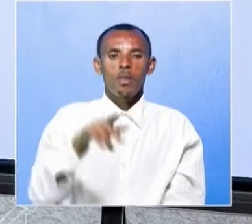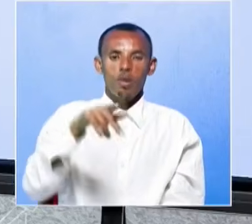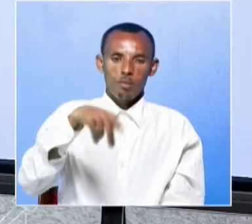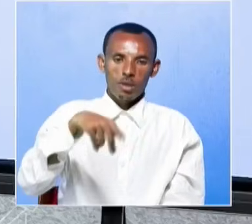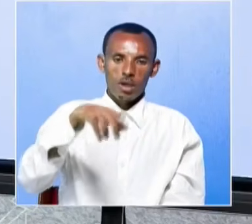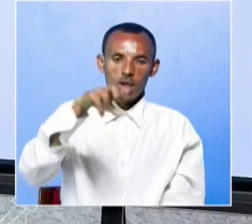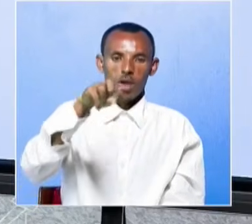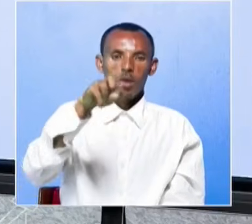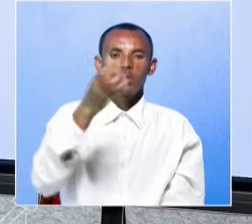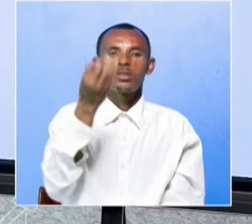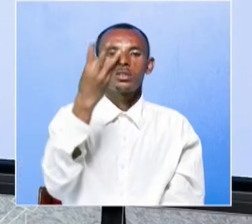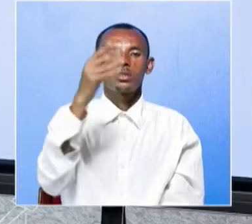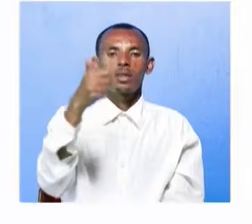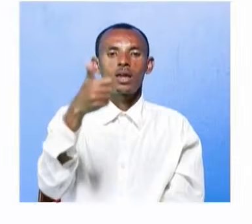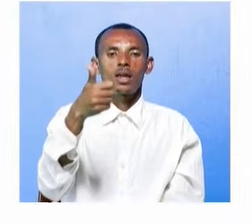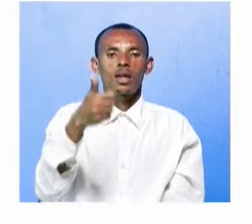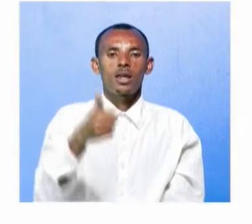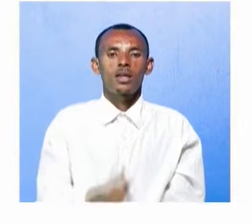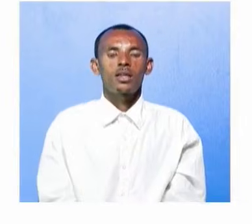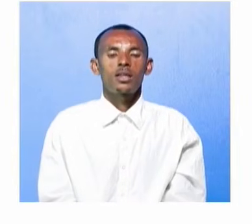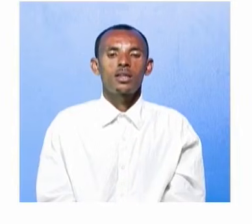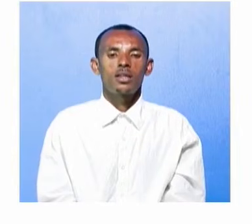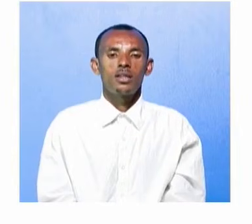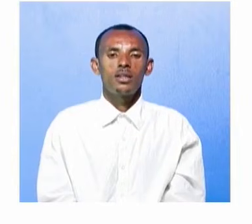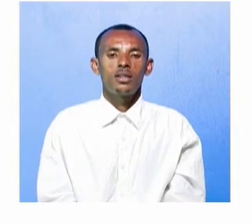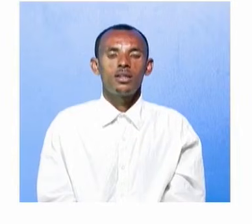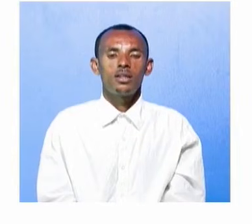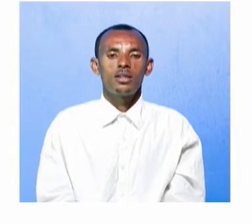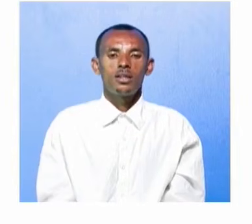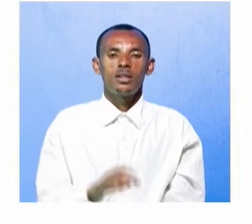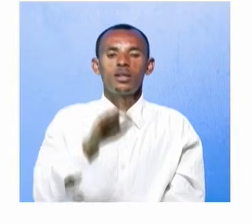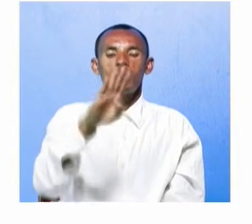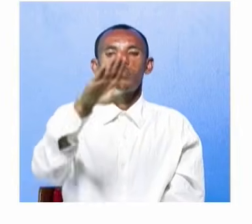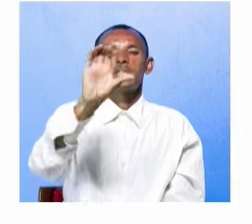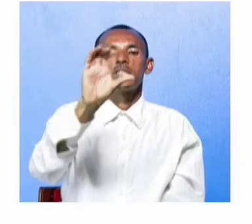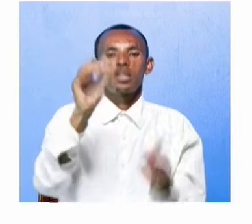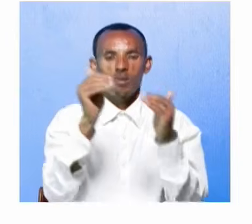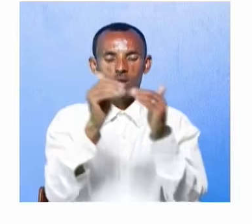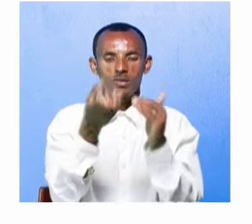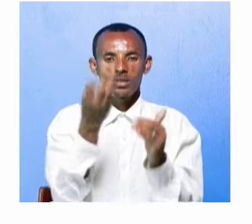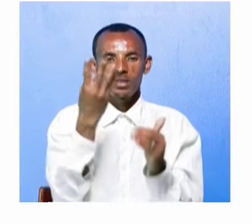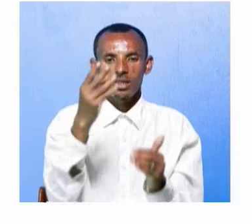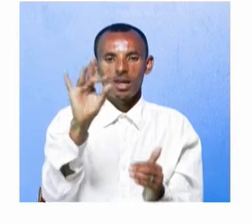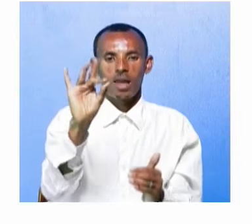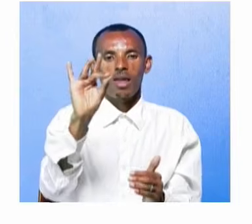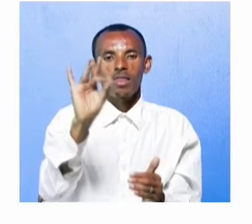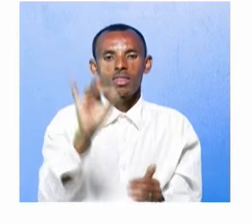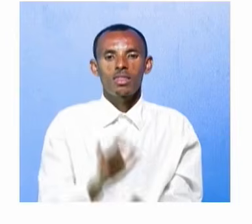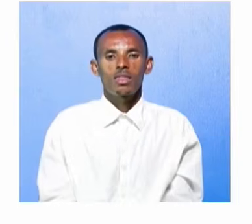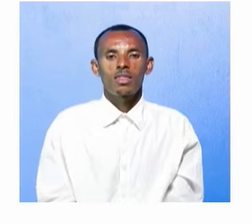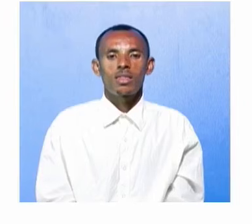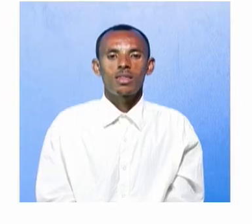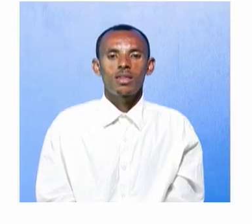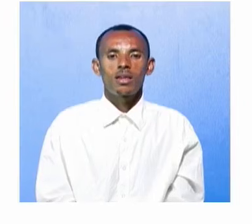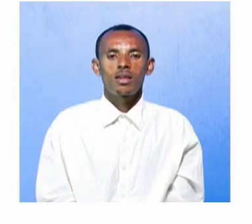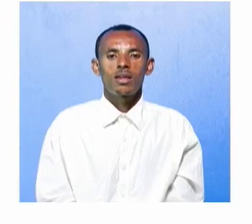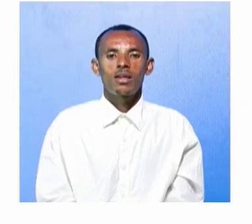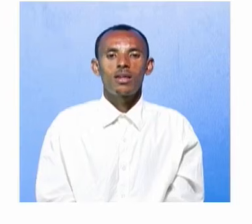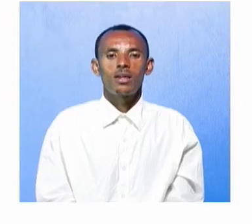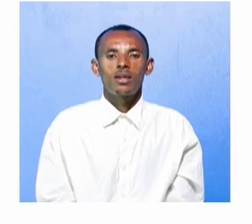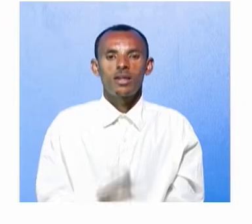PQ is 10. PQ is 10. BC is 8. BC is